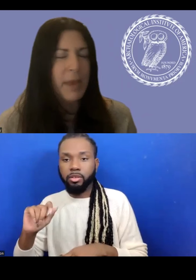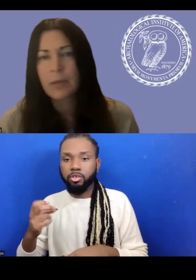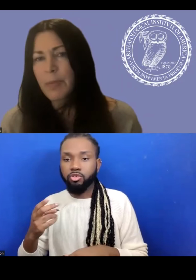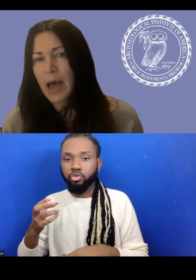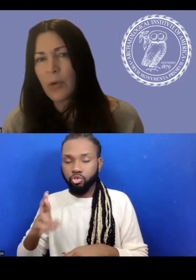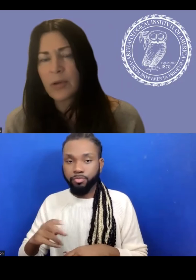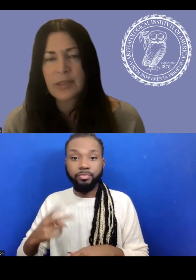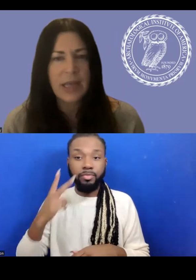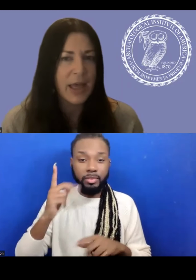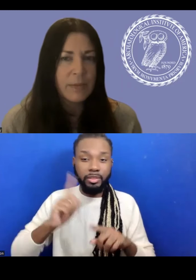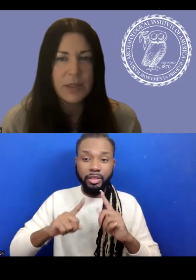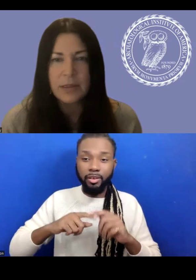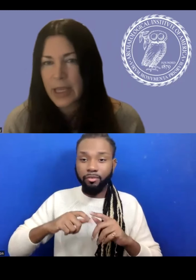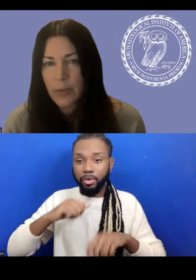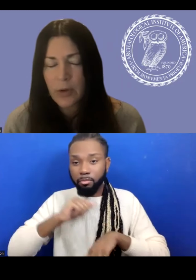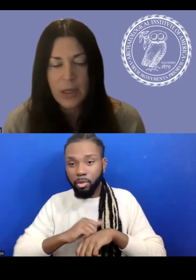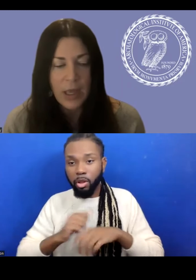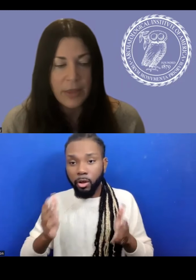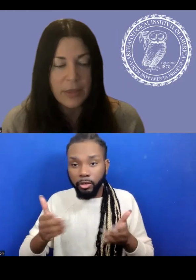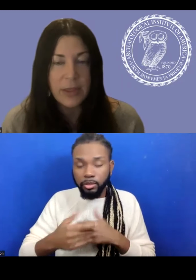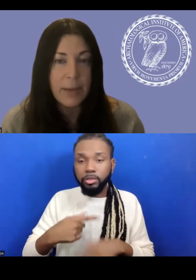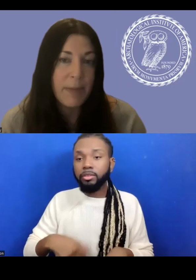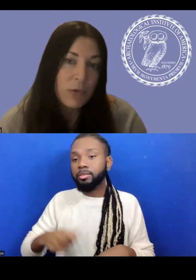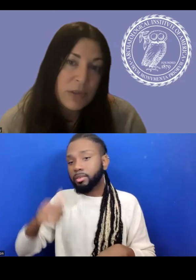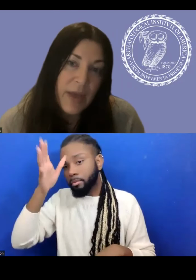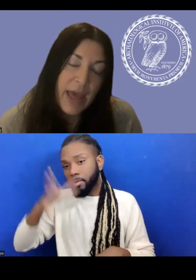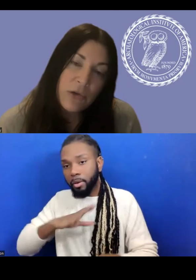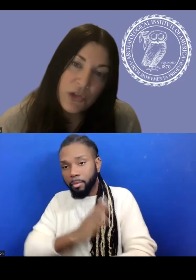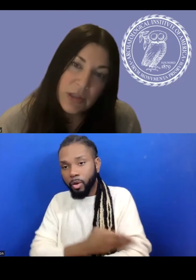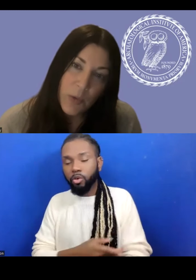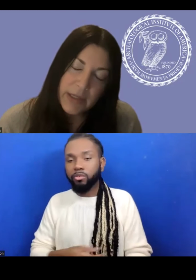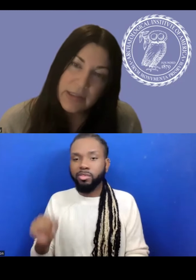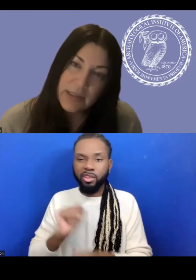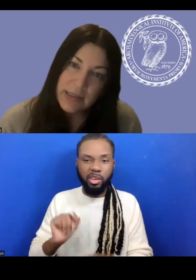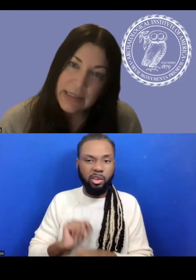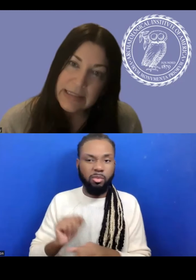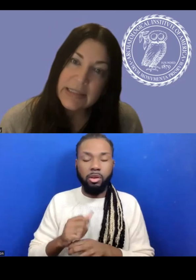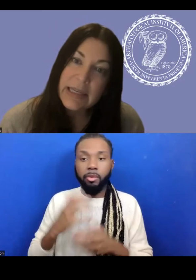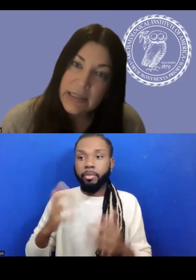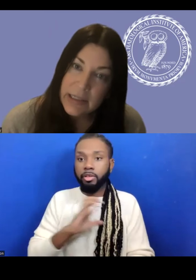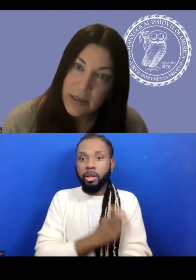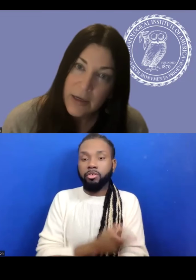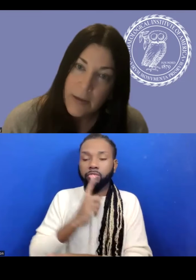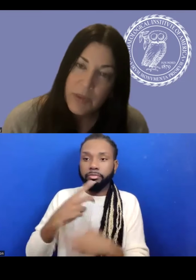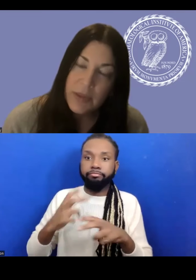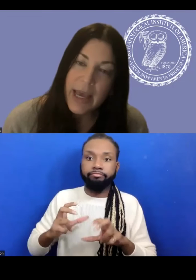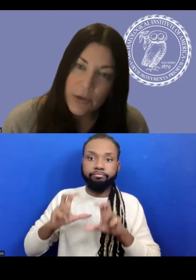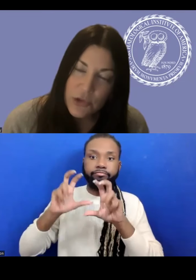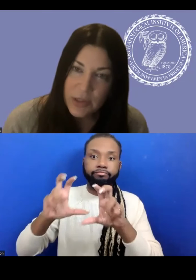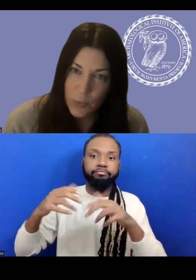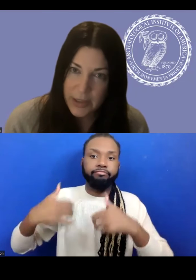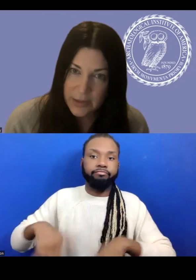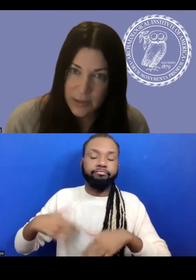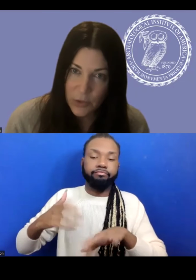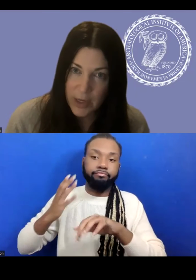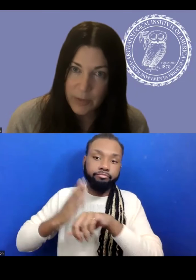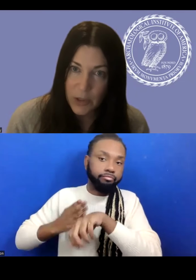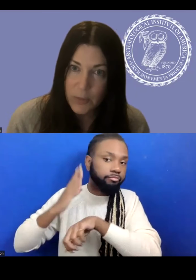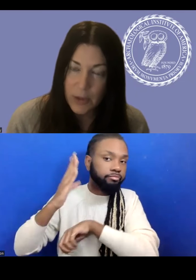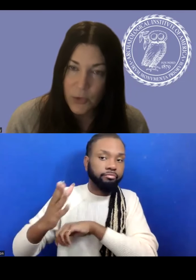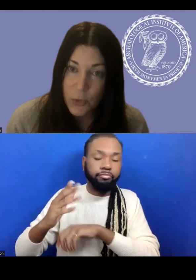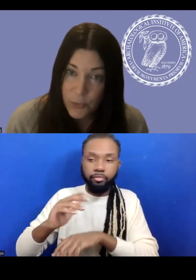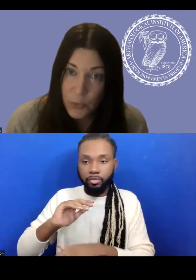and the manpower, the time, the labor, the amount of energy that went into this exceeded the energy that went into the